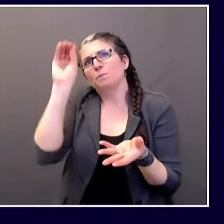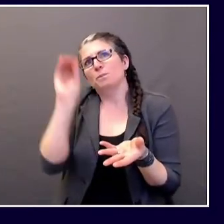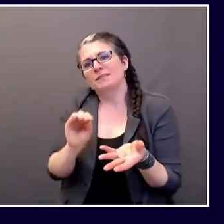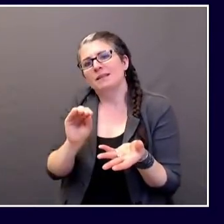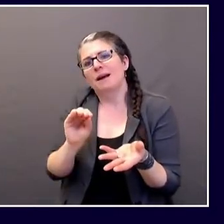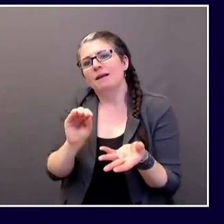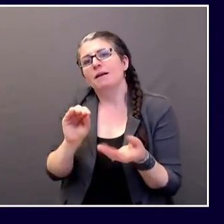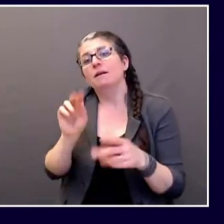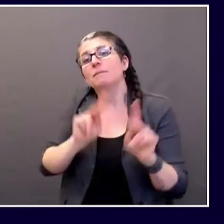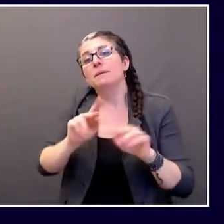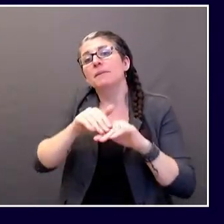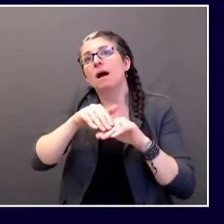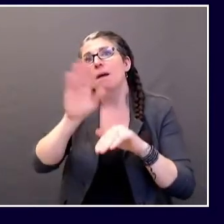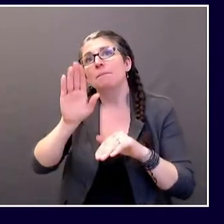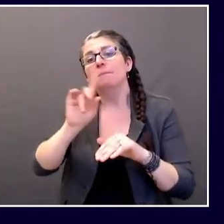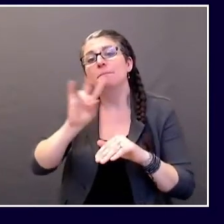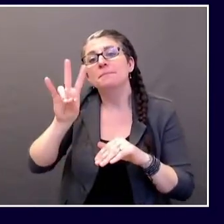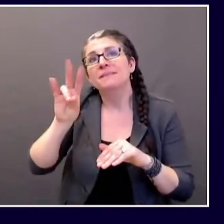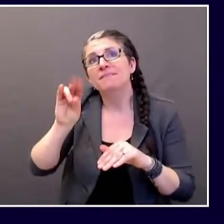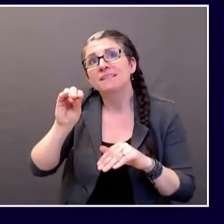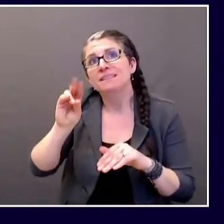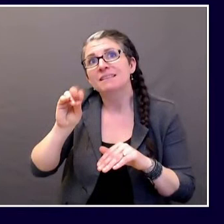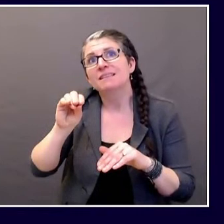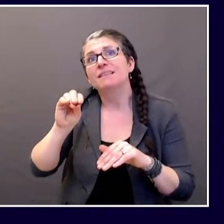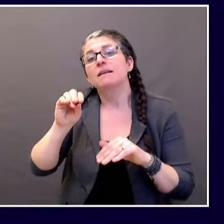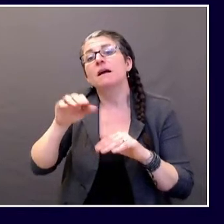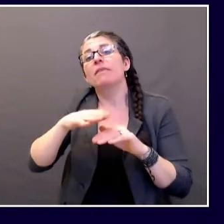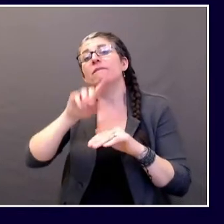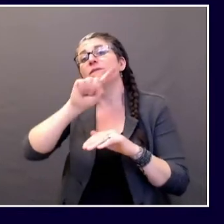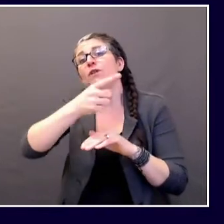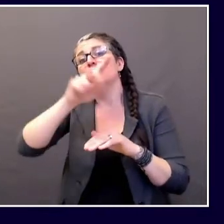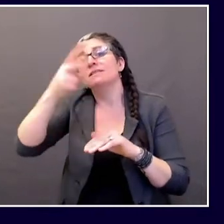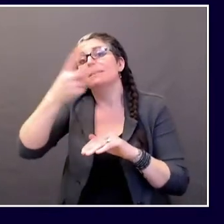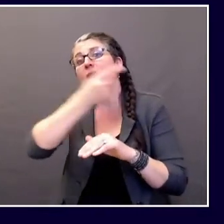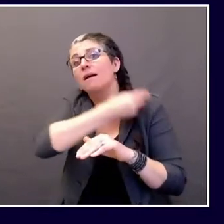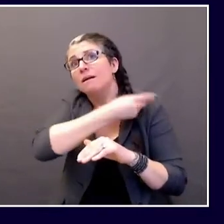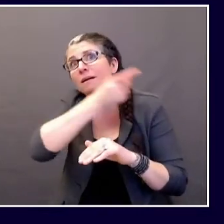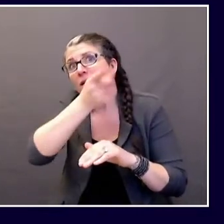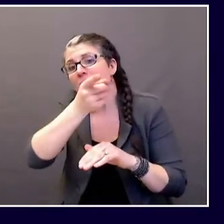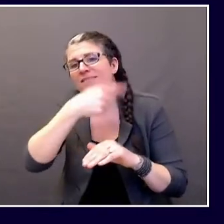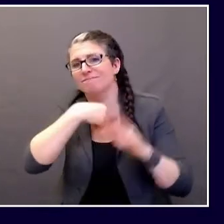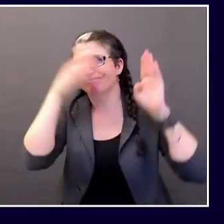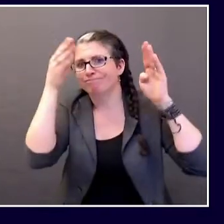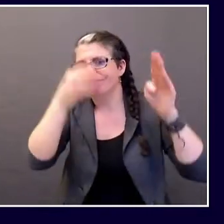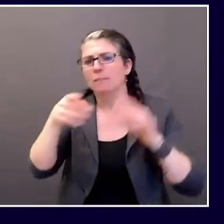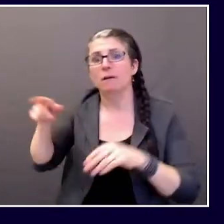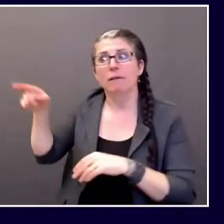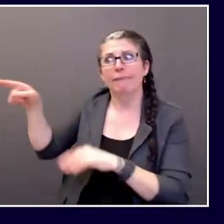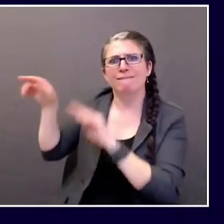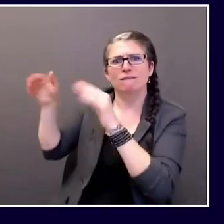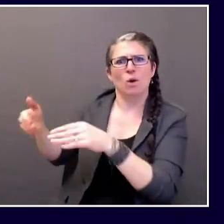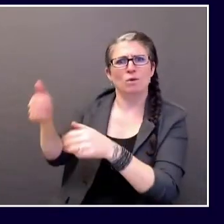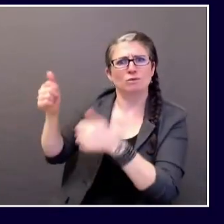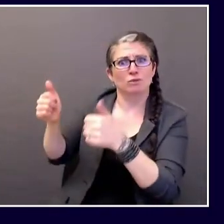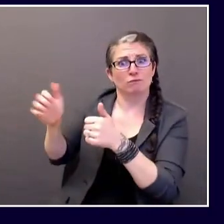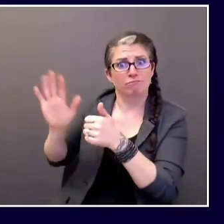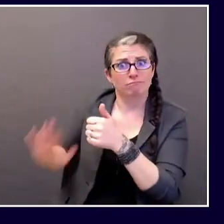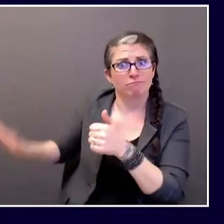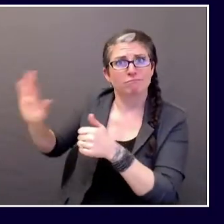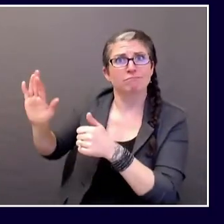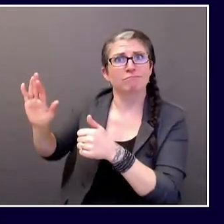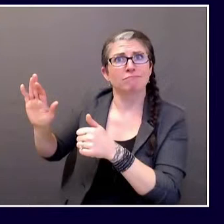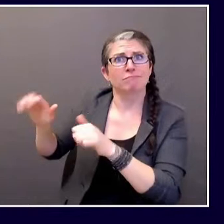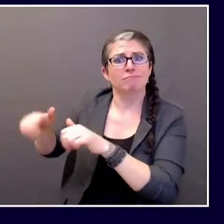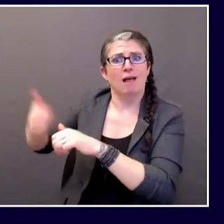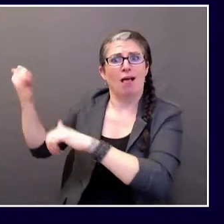their second doses. The reasons for the variance vary by county. In some instances, we know that there was not enough supply, not